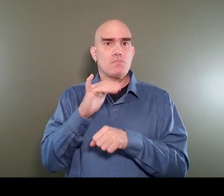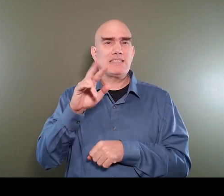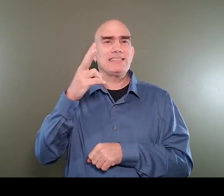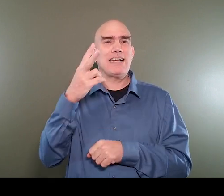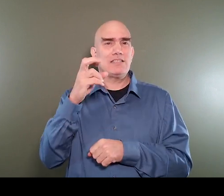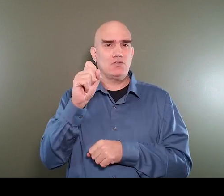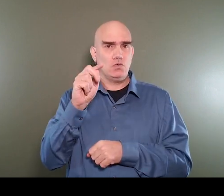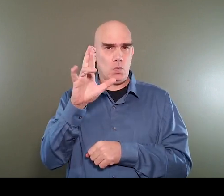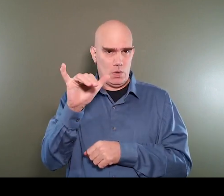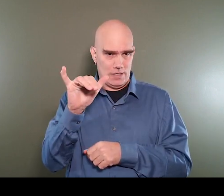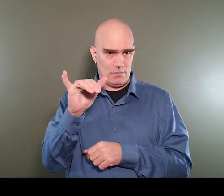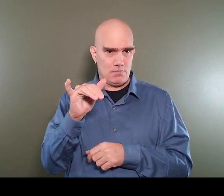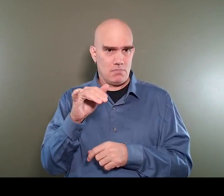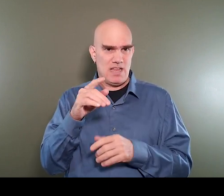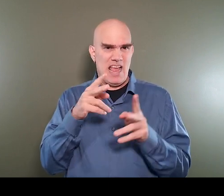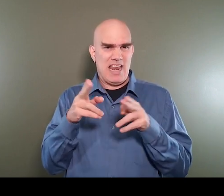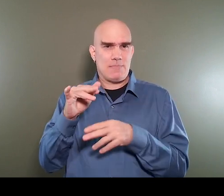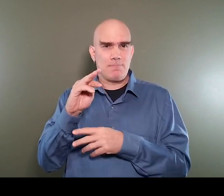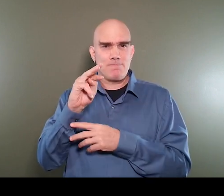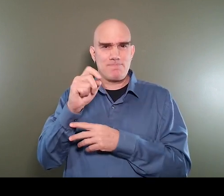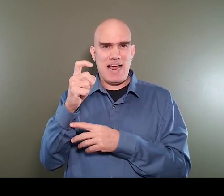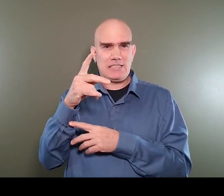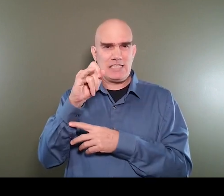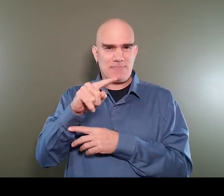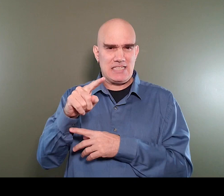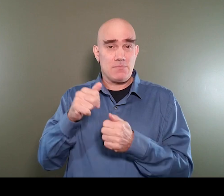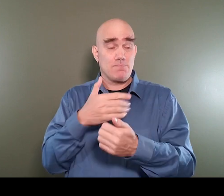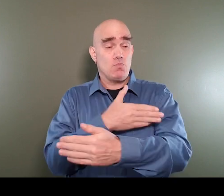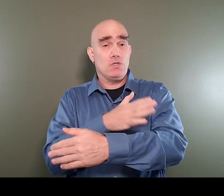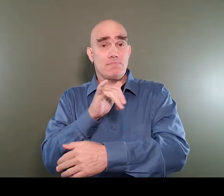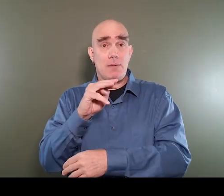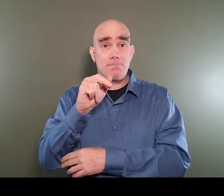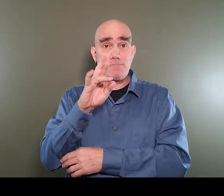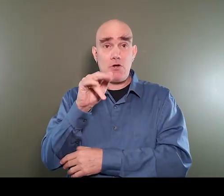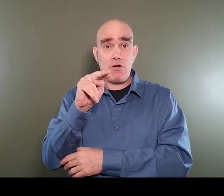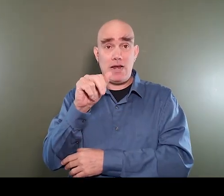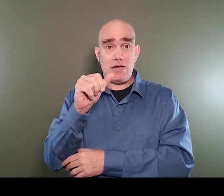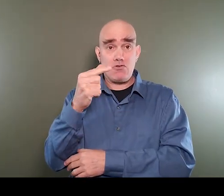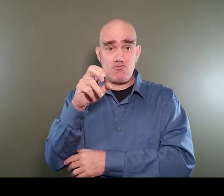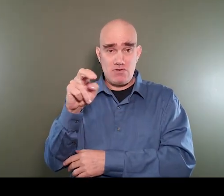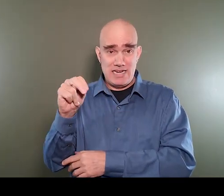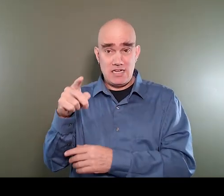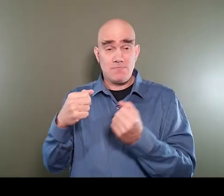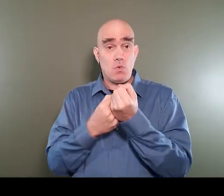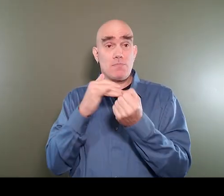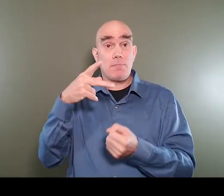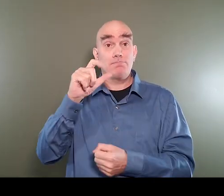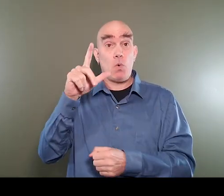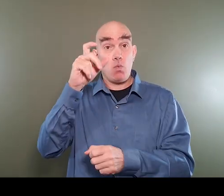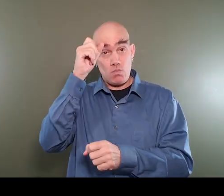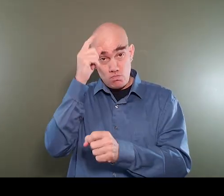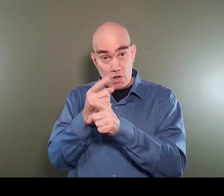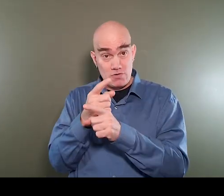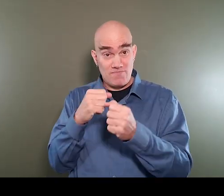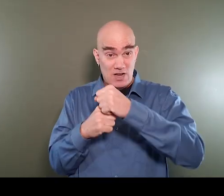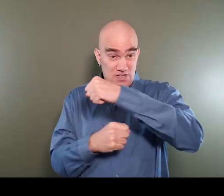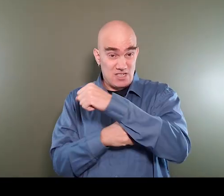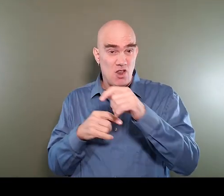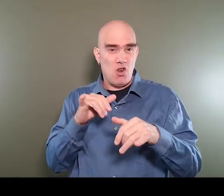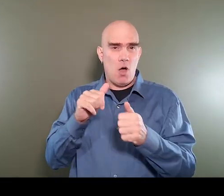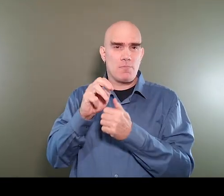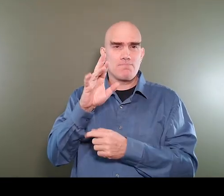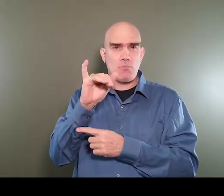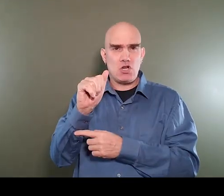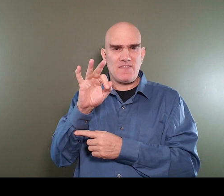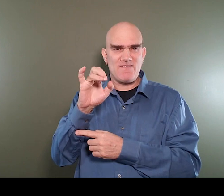These interviews were produced by Second Story, edited by Max Spitz, with music by Mariana Green. They are supported by the Polk Brothers